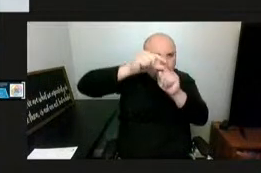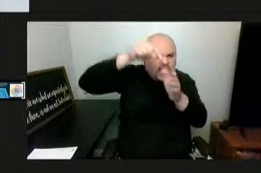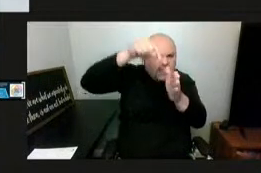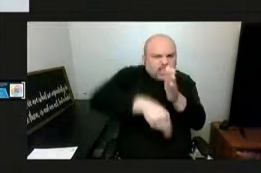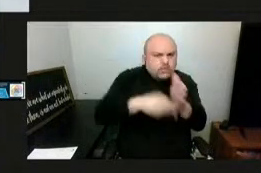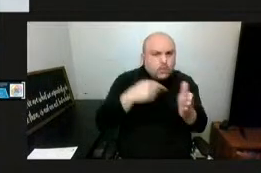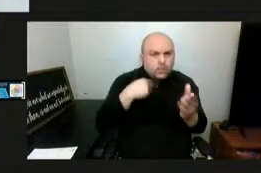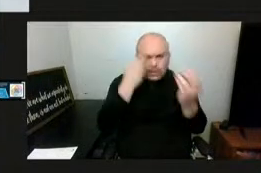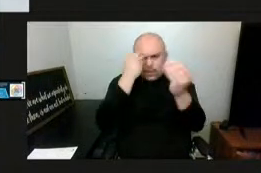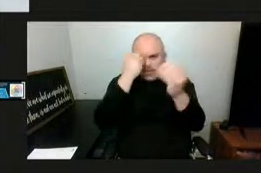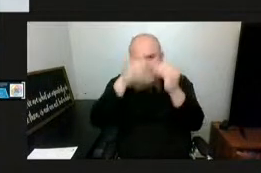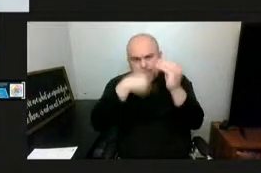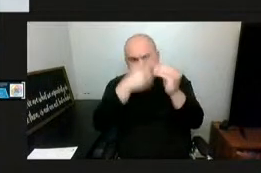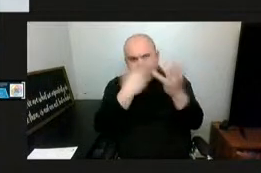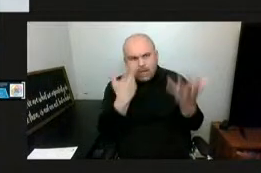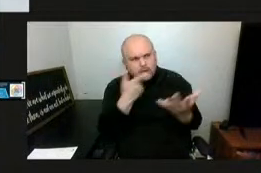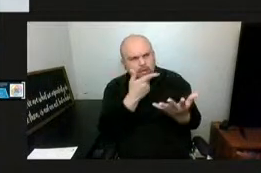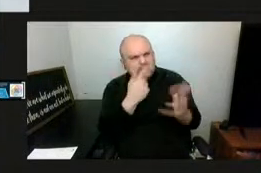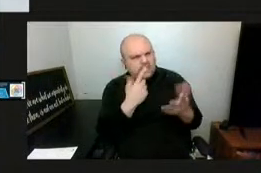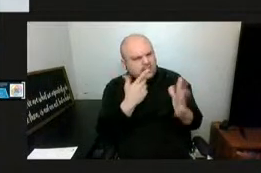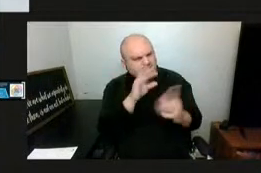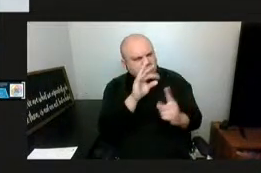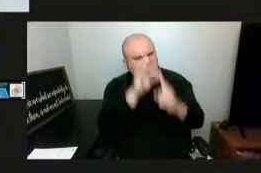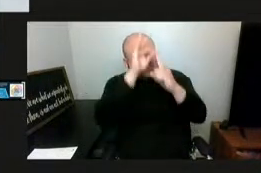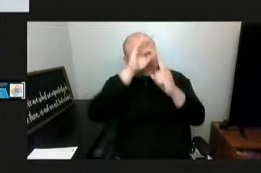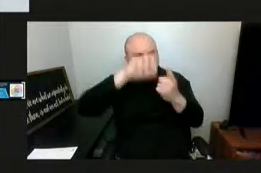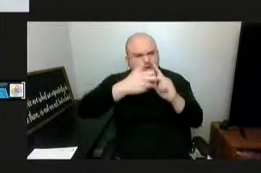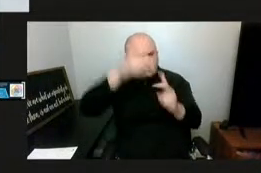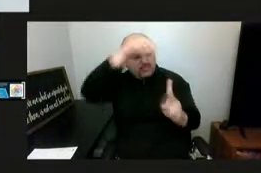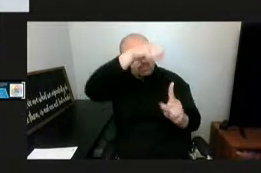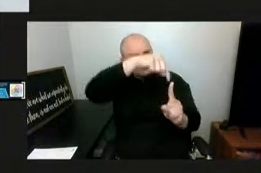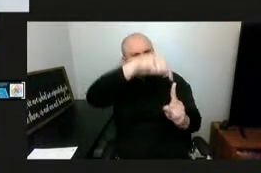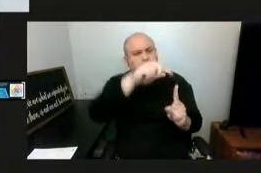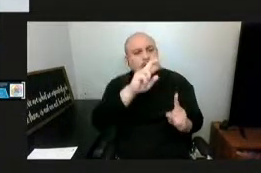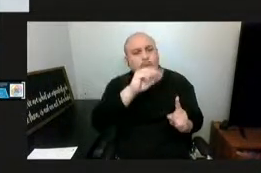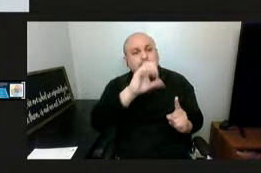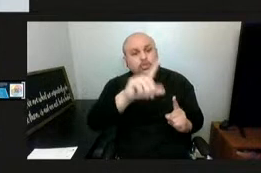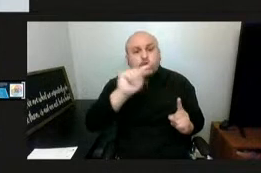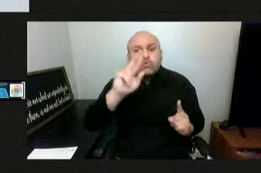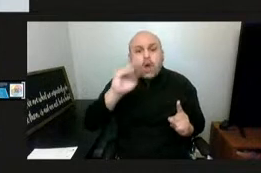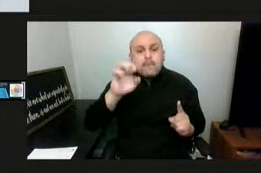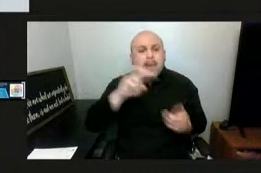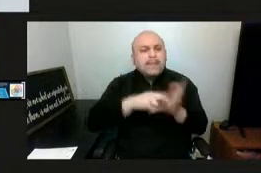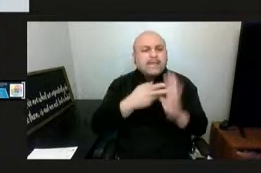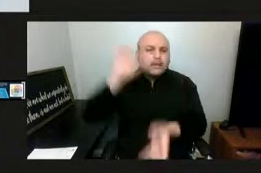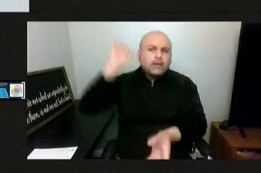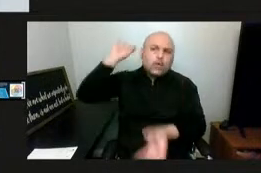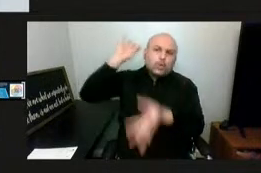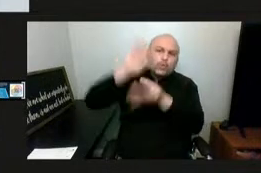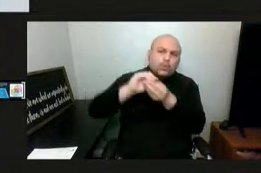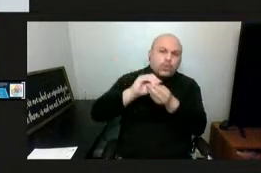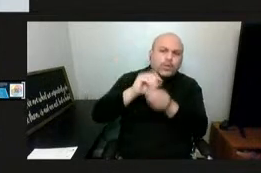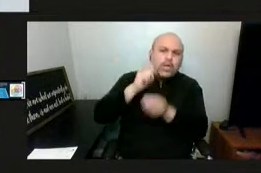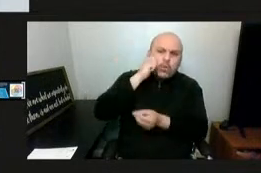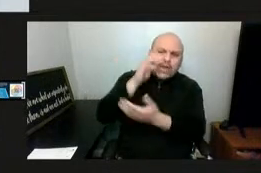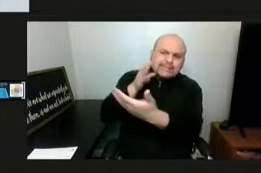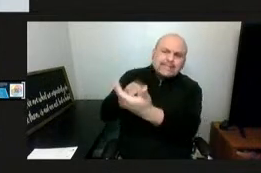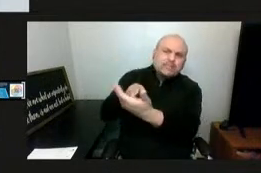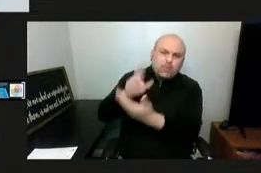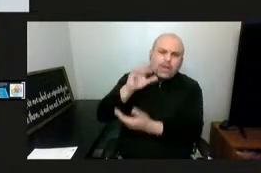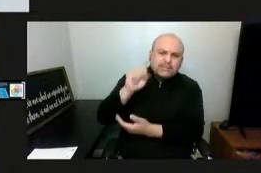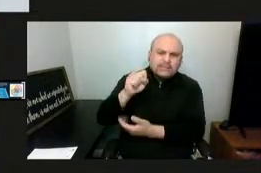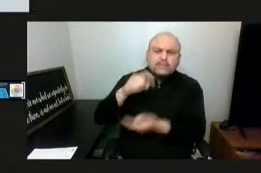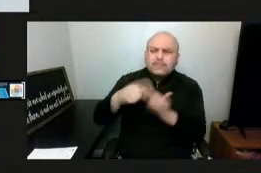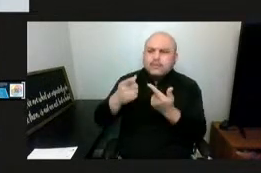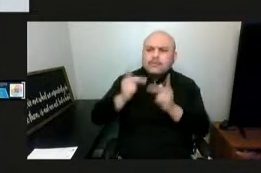a phenomenon such as like racial trauma. Racial trauma is the cumulative effects of racism on an individual's mental and